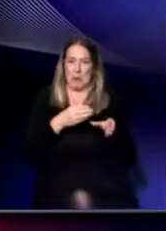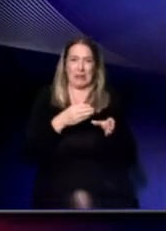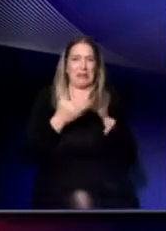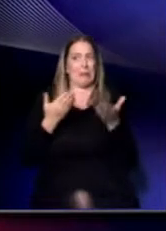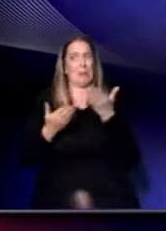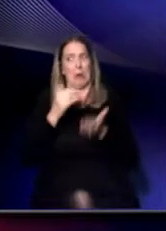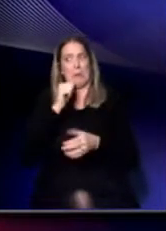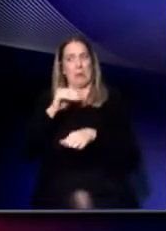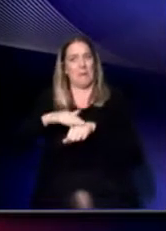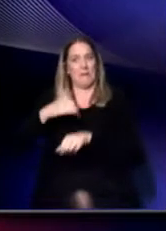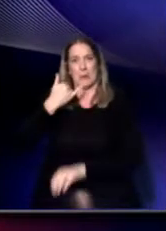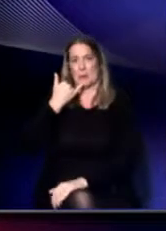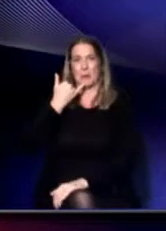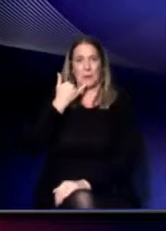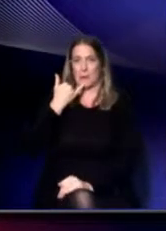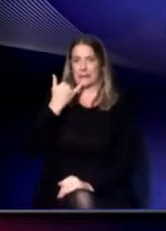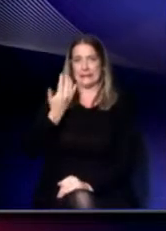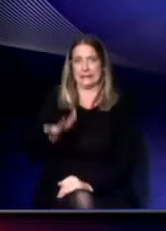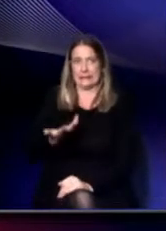telephonically.